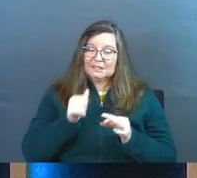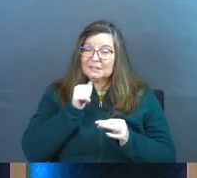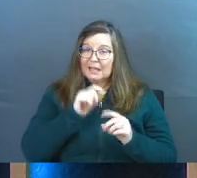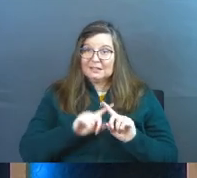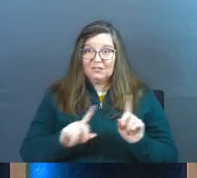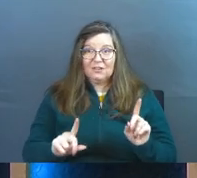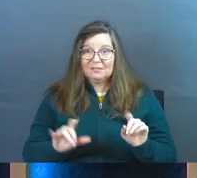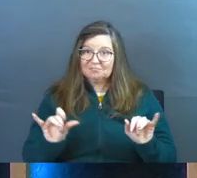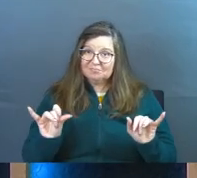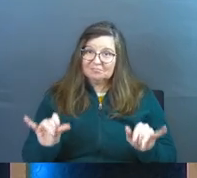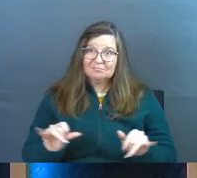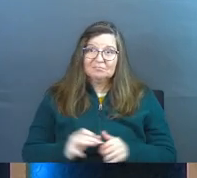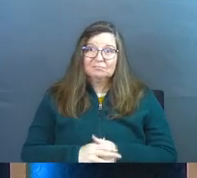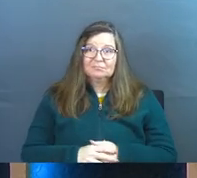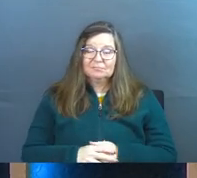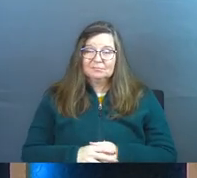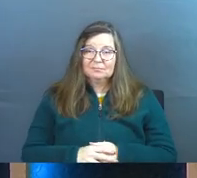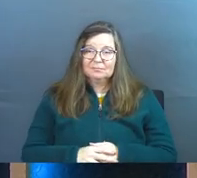no different.